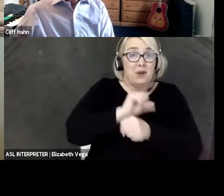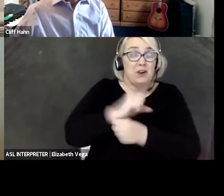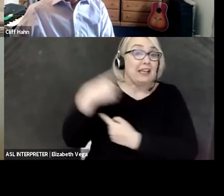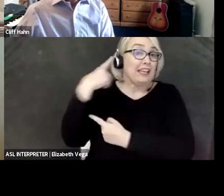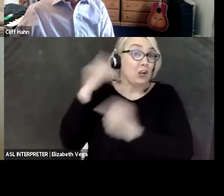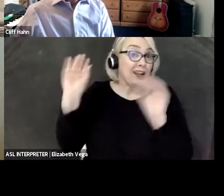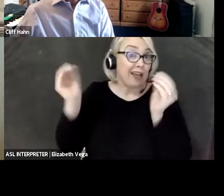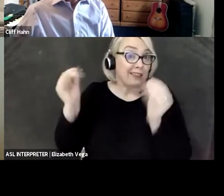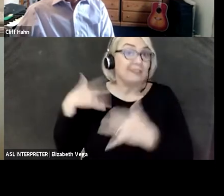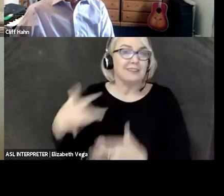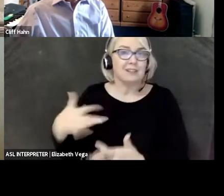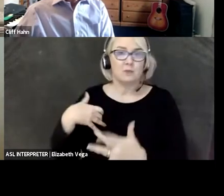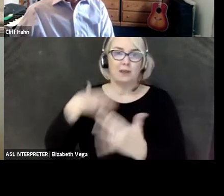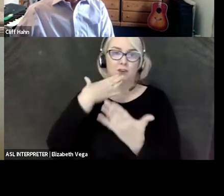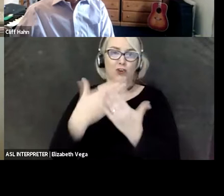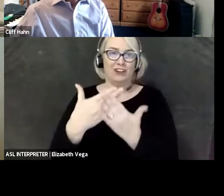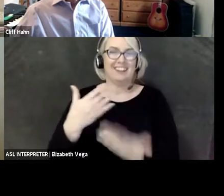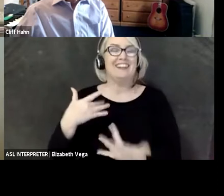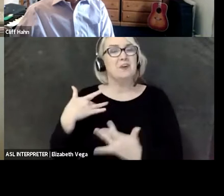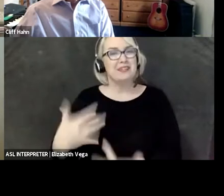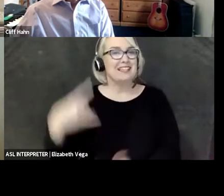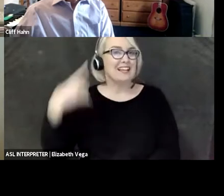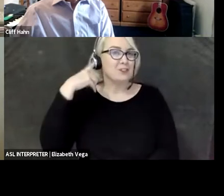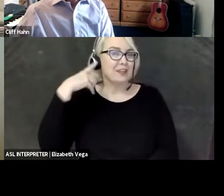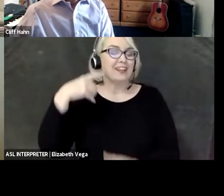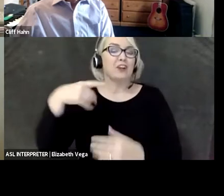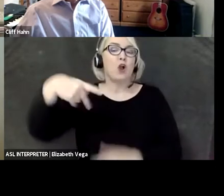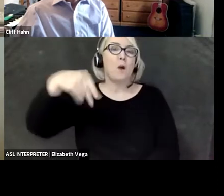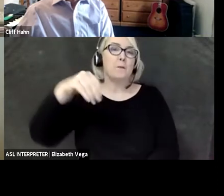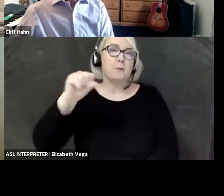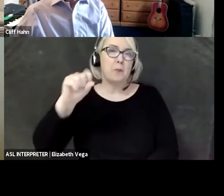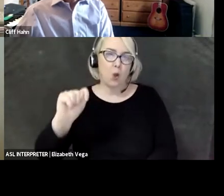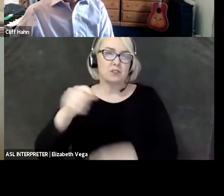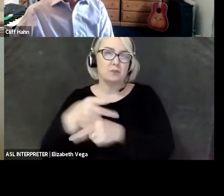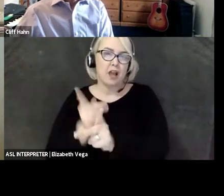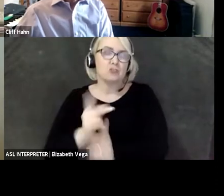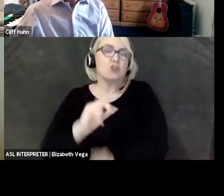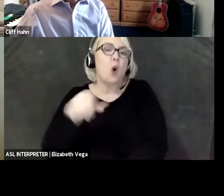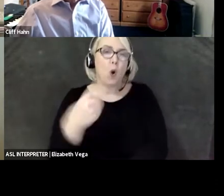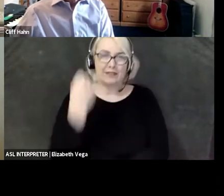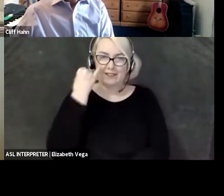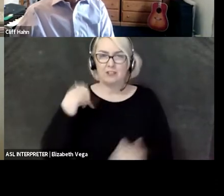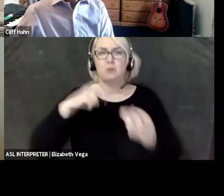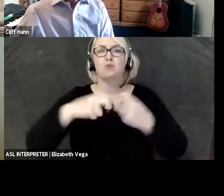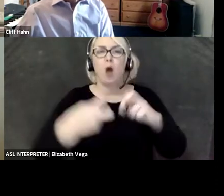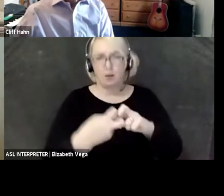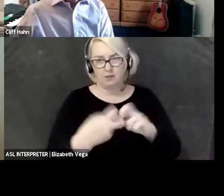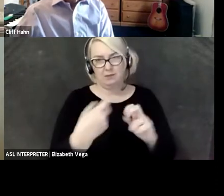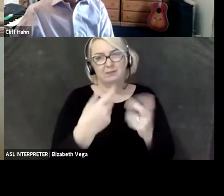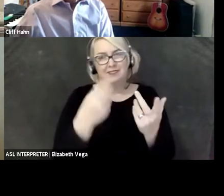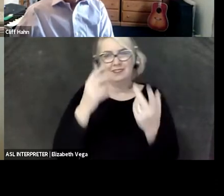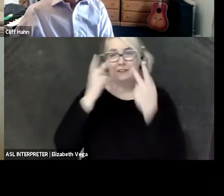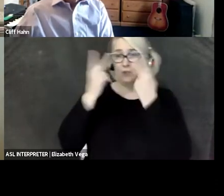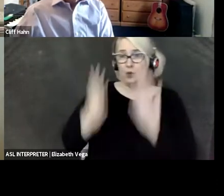side from viewers if there are issues with the audio description. So generally when we don't receive that much